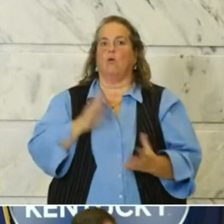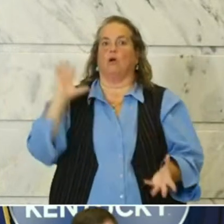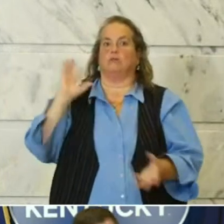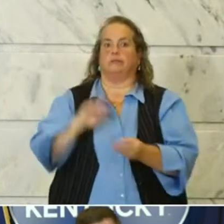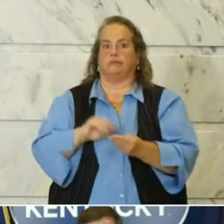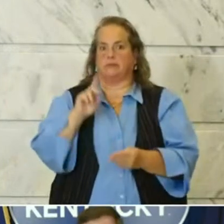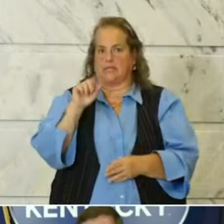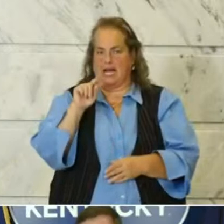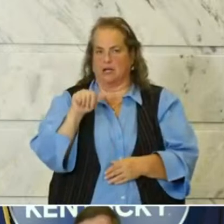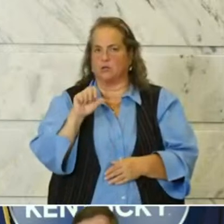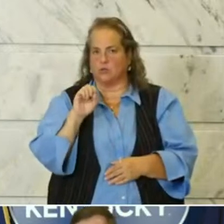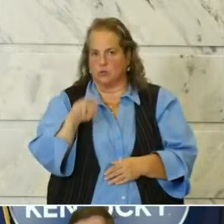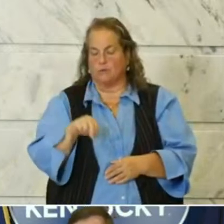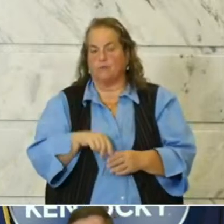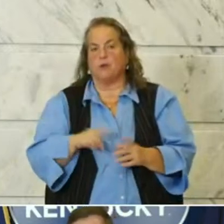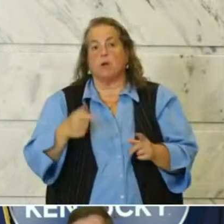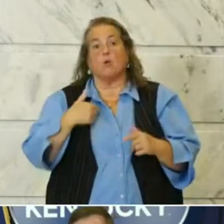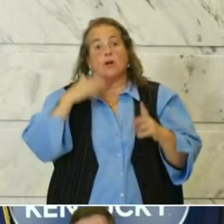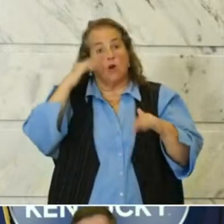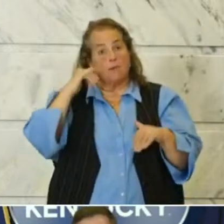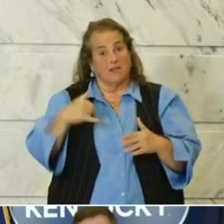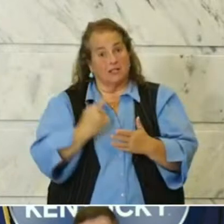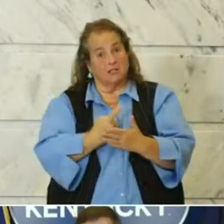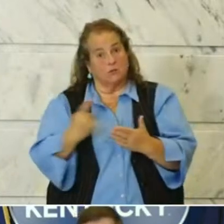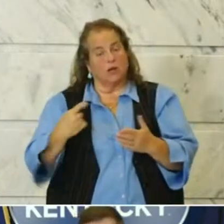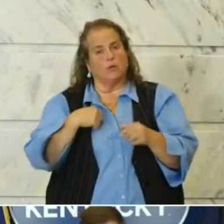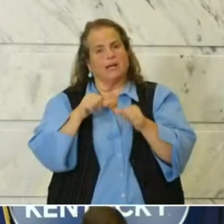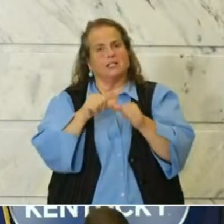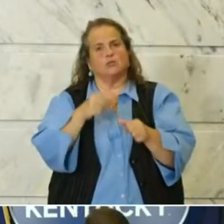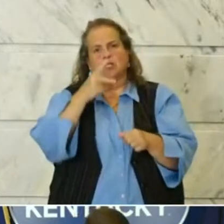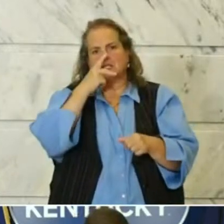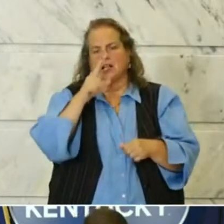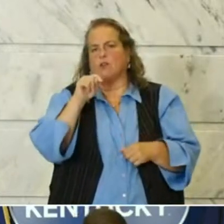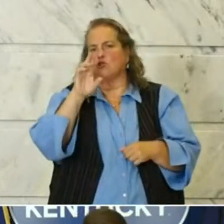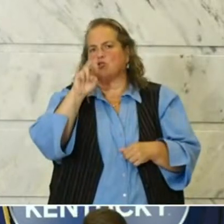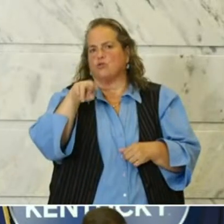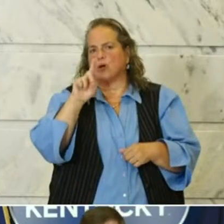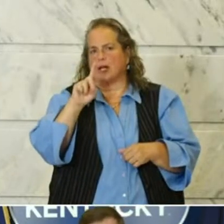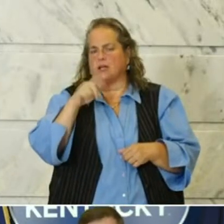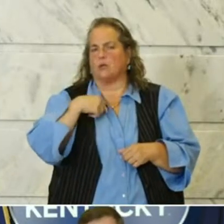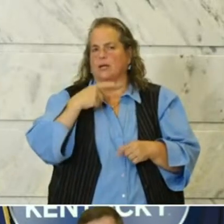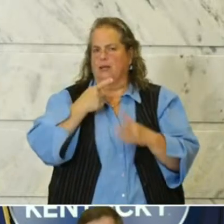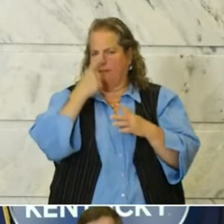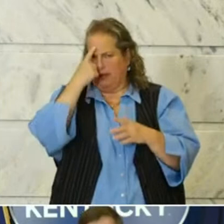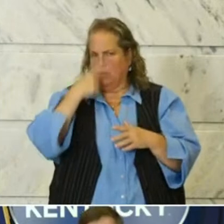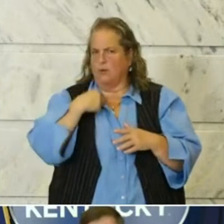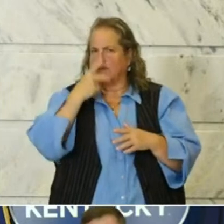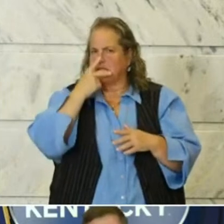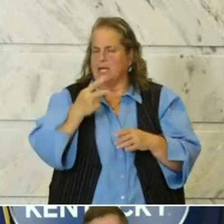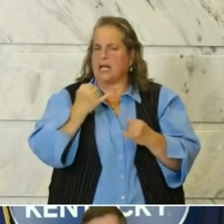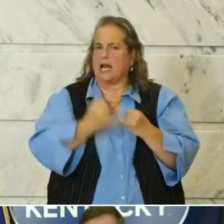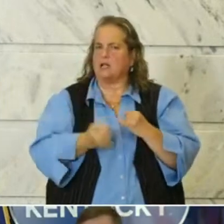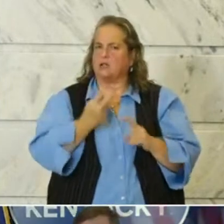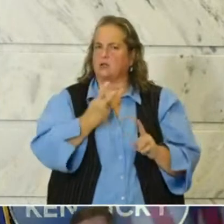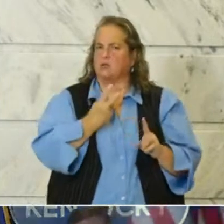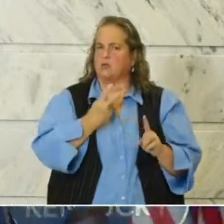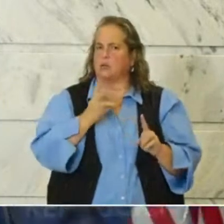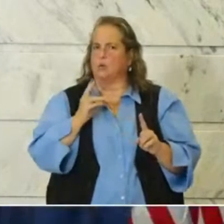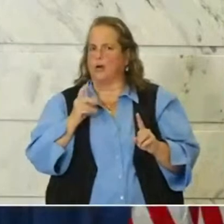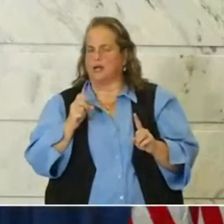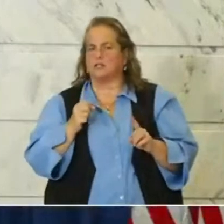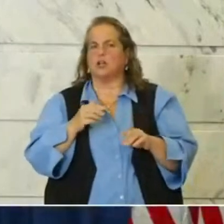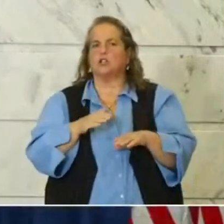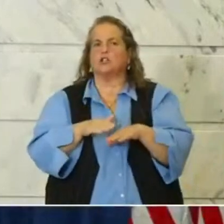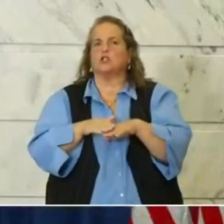So again, we hope this week that we continue to see the trend we think we have the last couple weeks, which is a slow